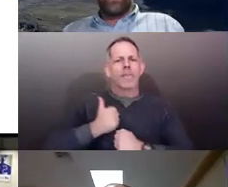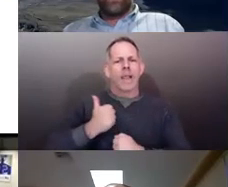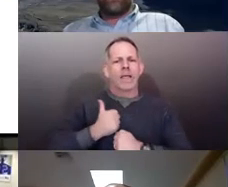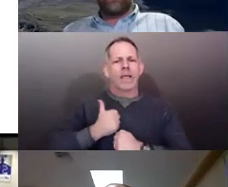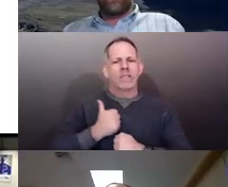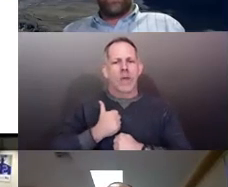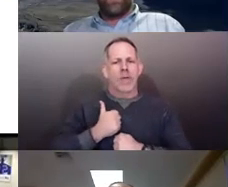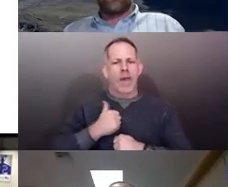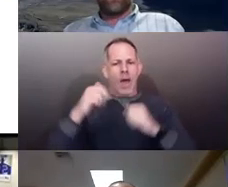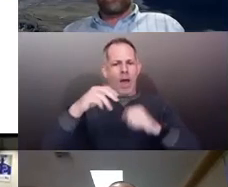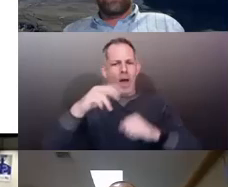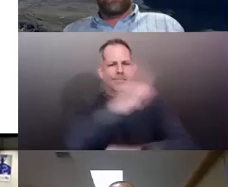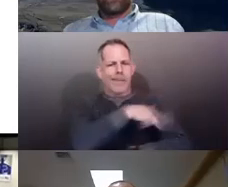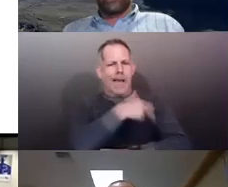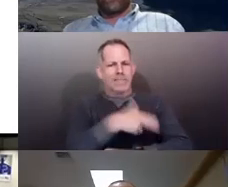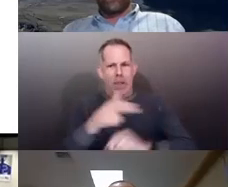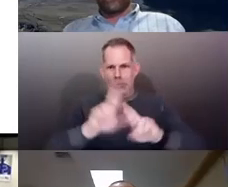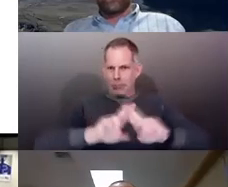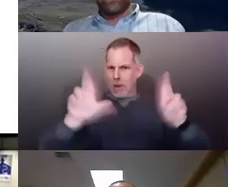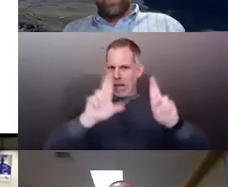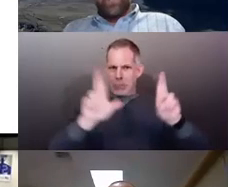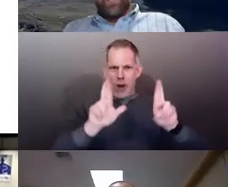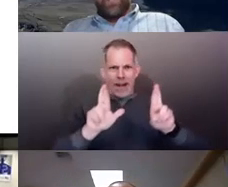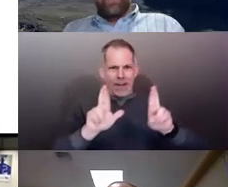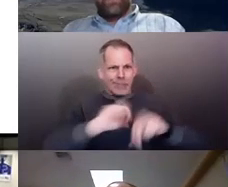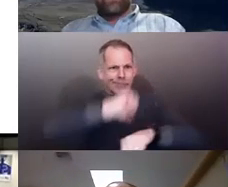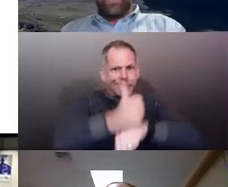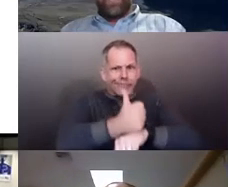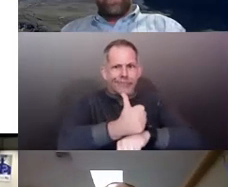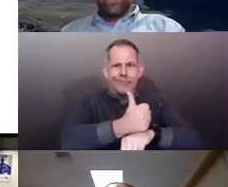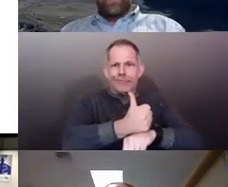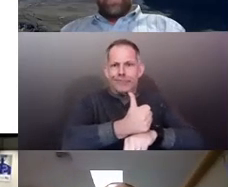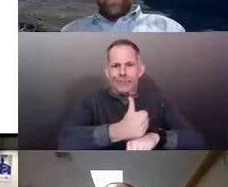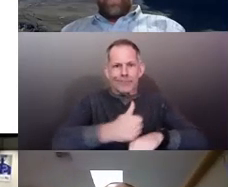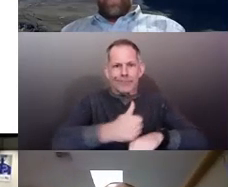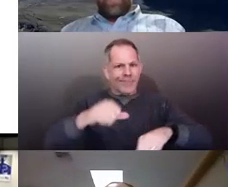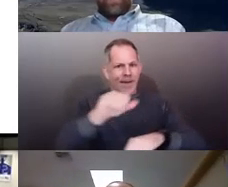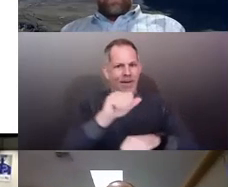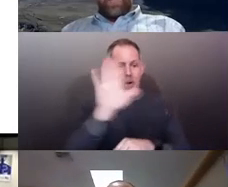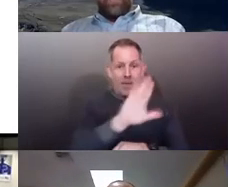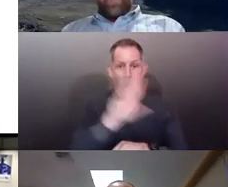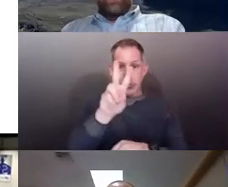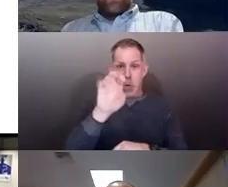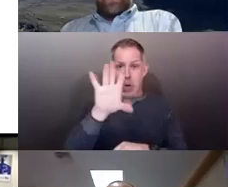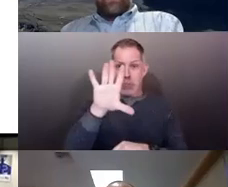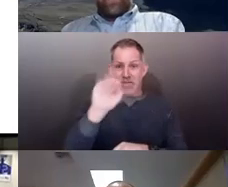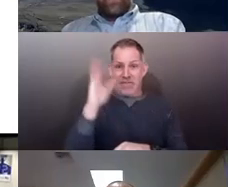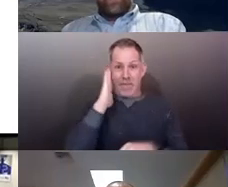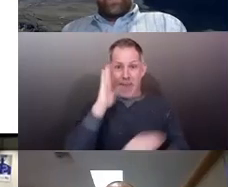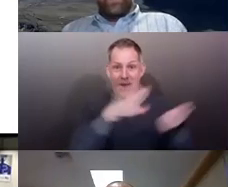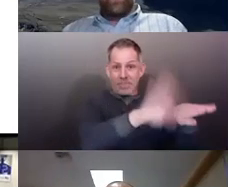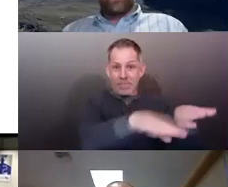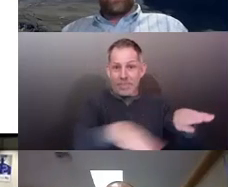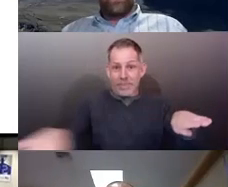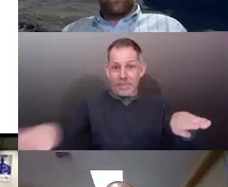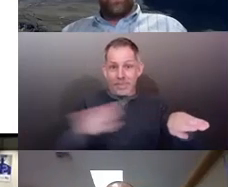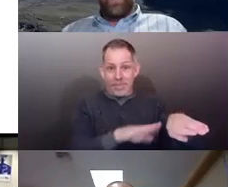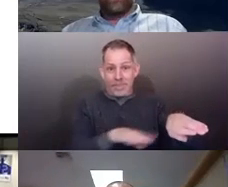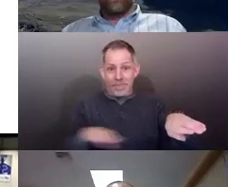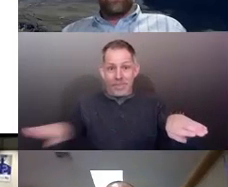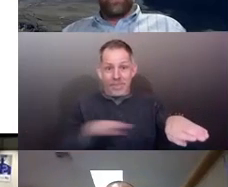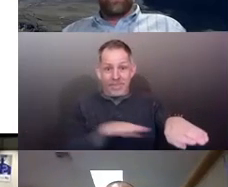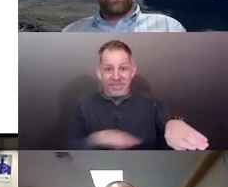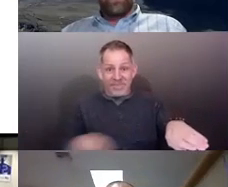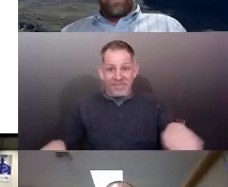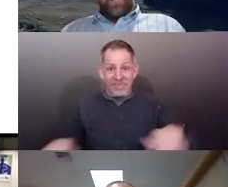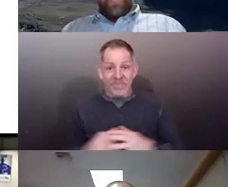a 250 bed hospital, similar to the one that was put in Seattle, then a 100 bed. Ultimately, of course, we did not receive